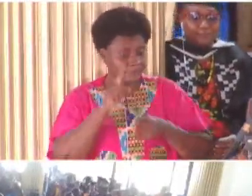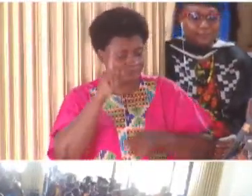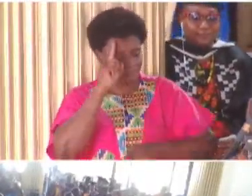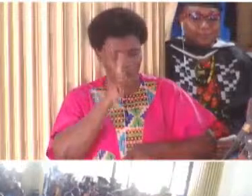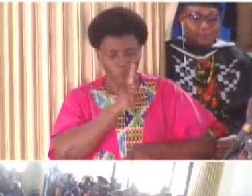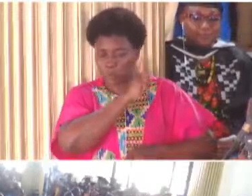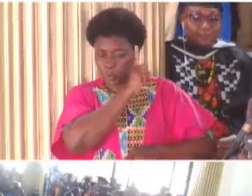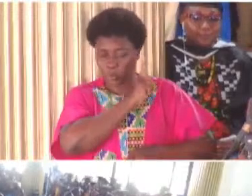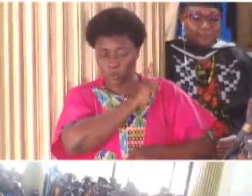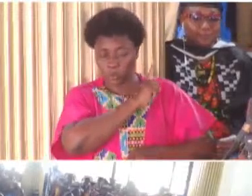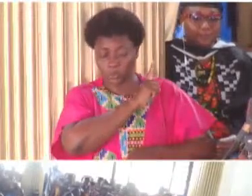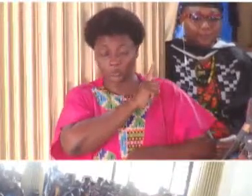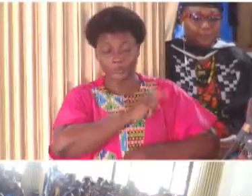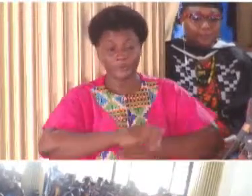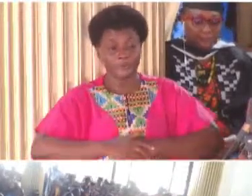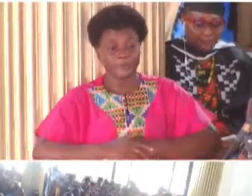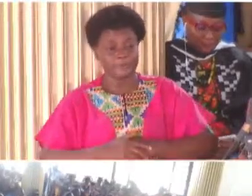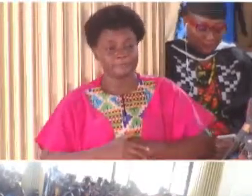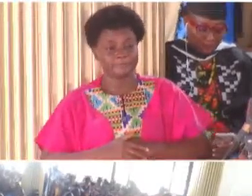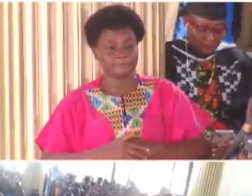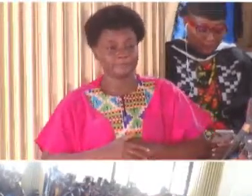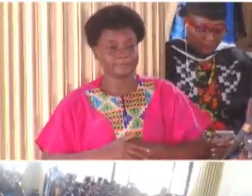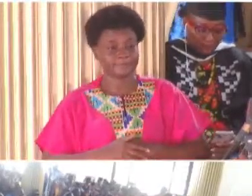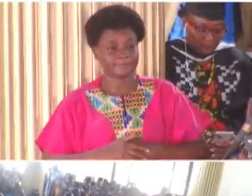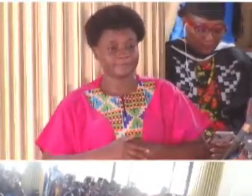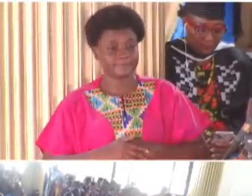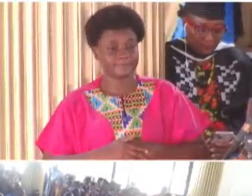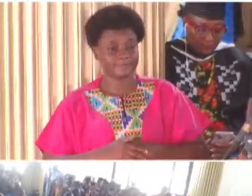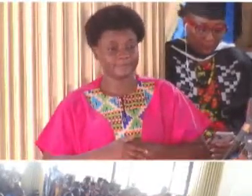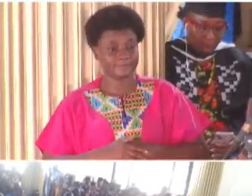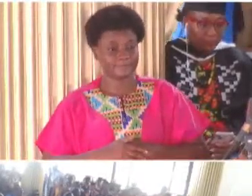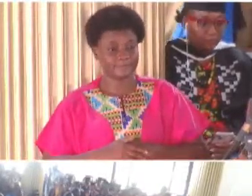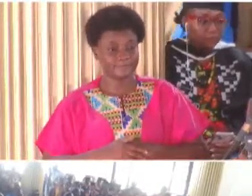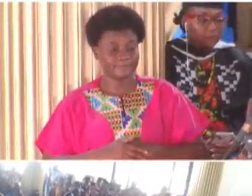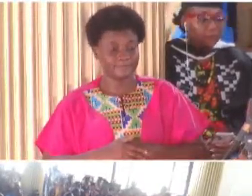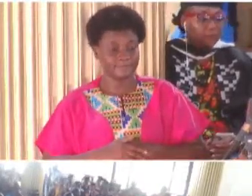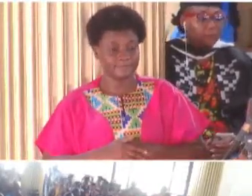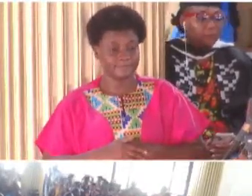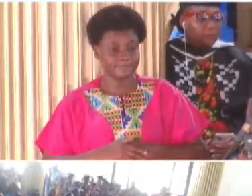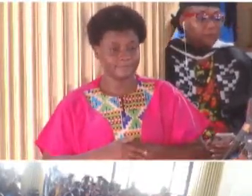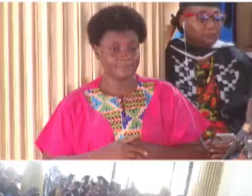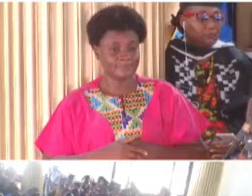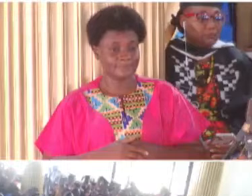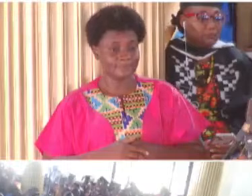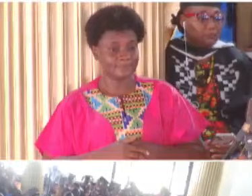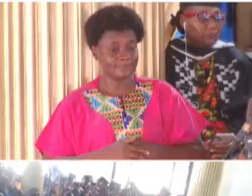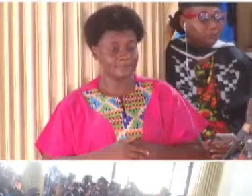aligned.